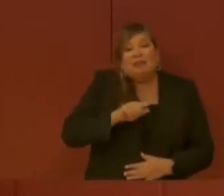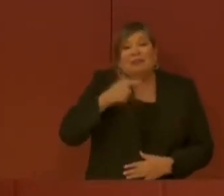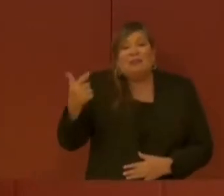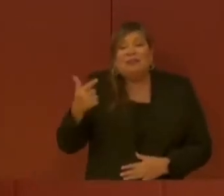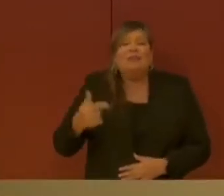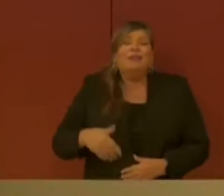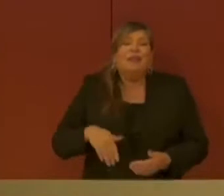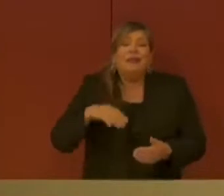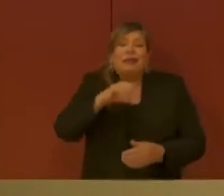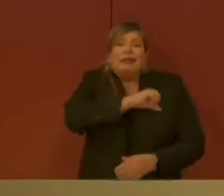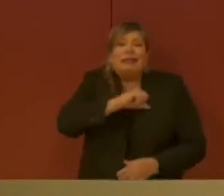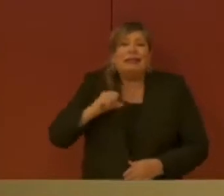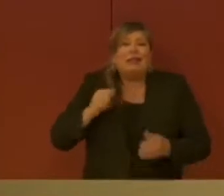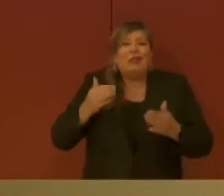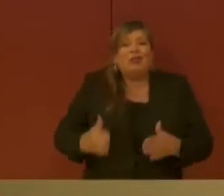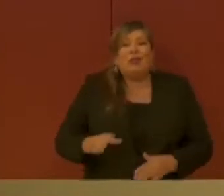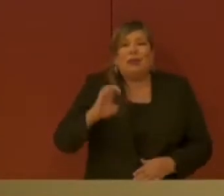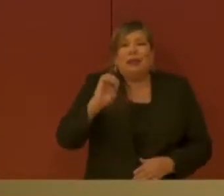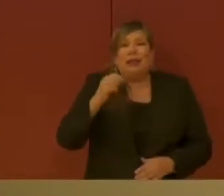Talamantes-Eggman.